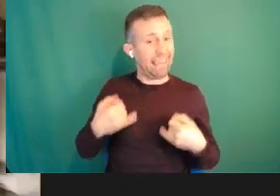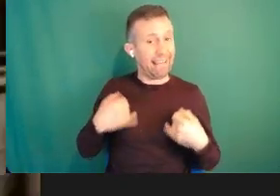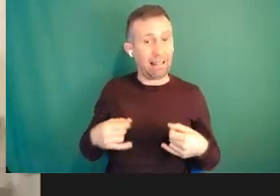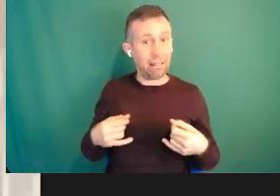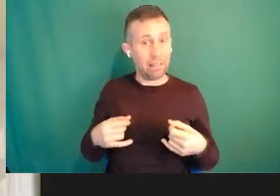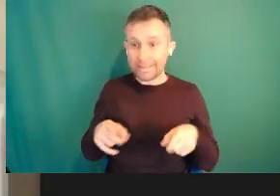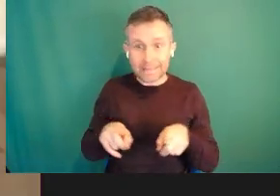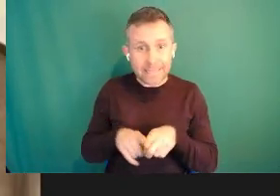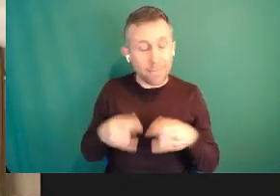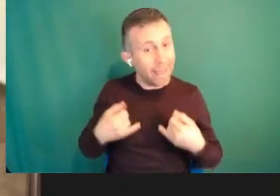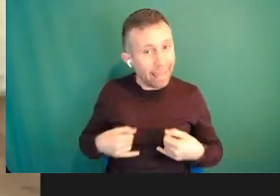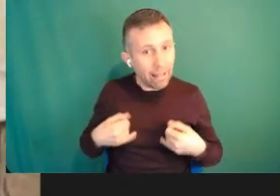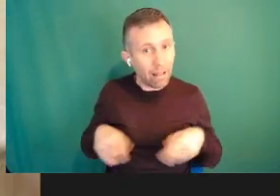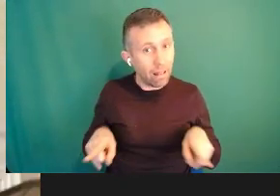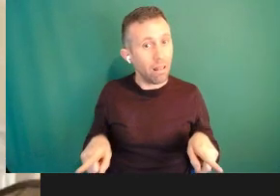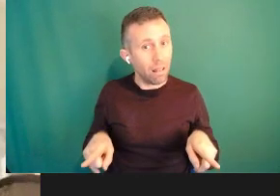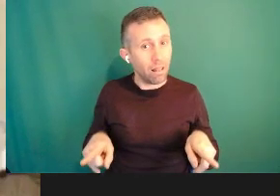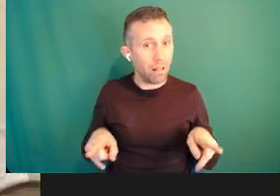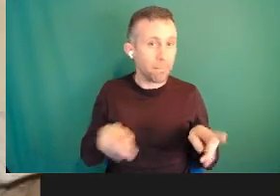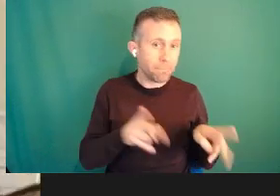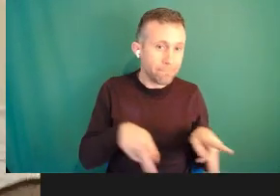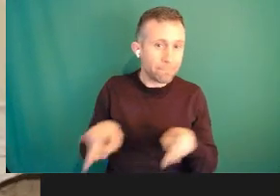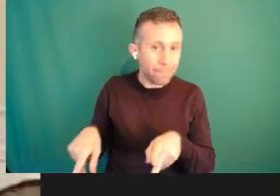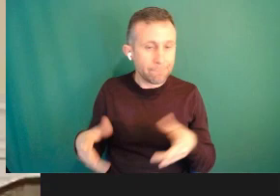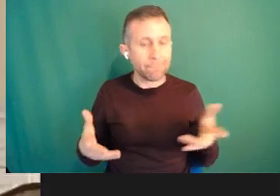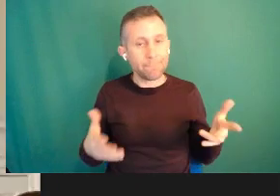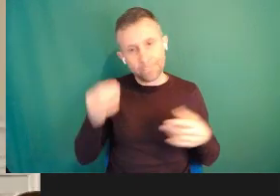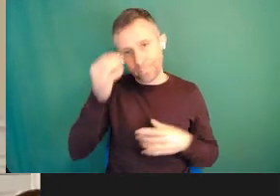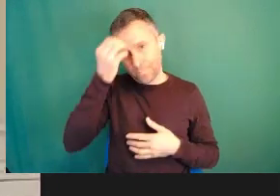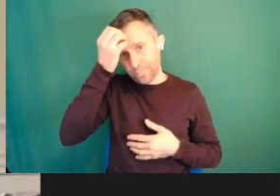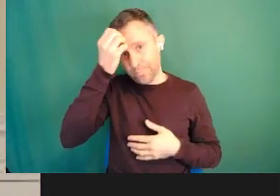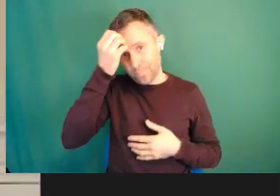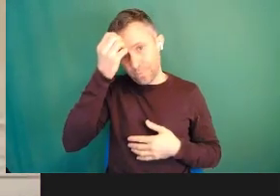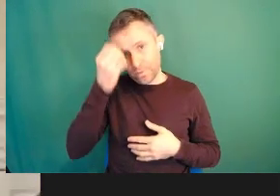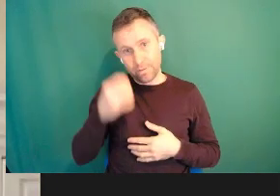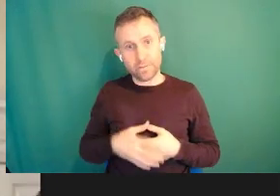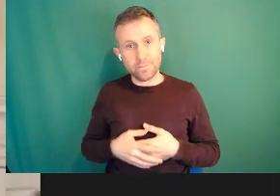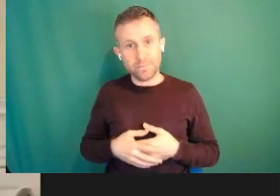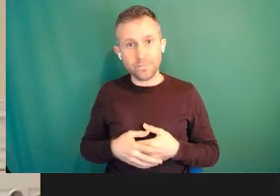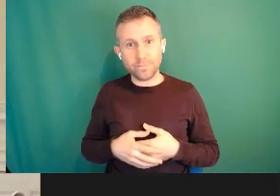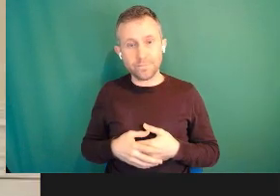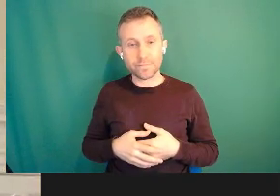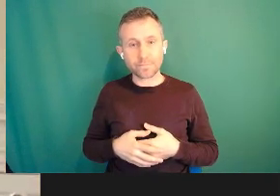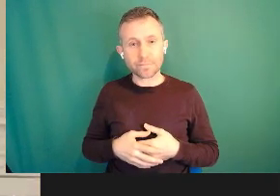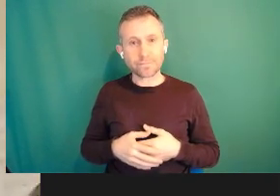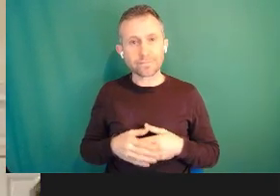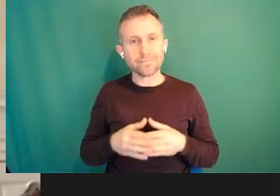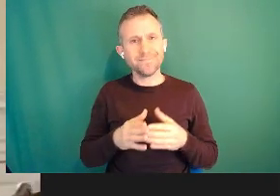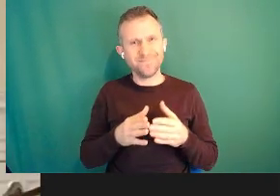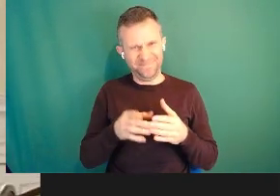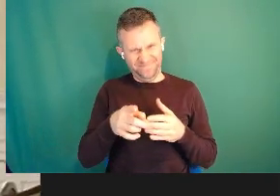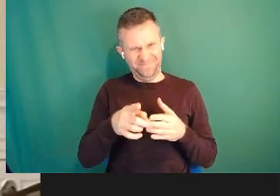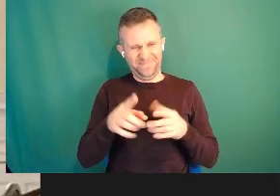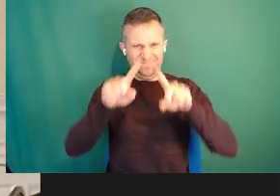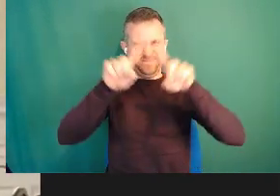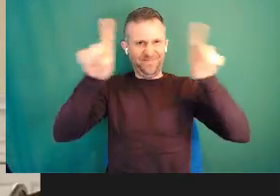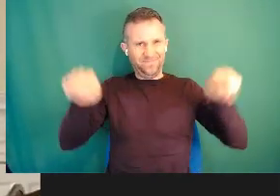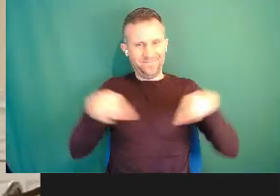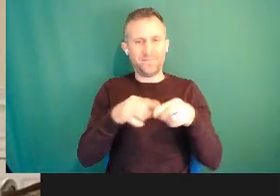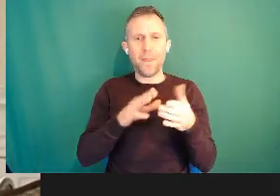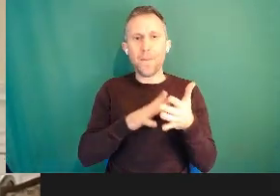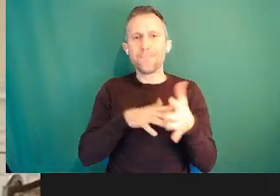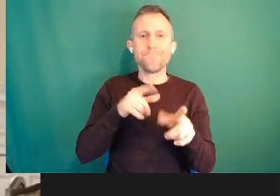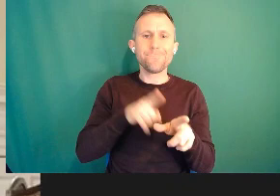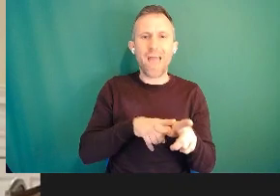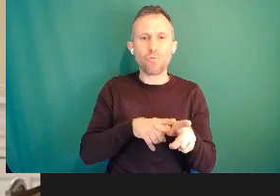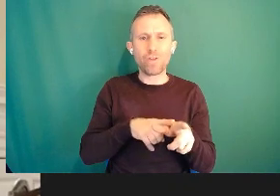So that's Jack. And then we have Mary, Duchess of Roxburgh here. So I mentioned it was Mary who died aged 99